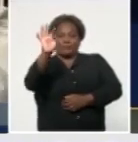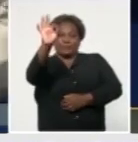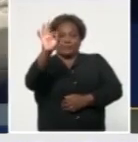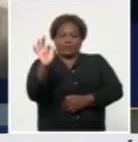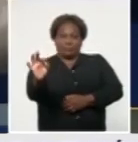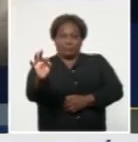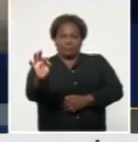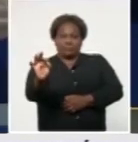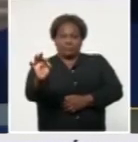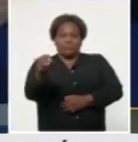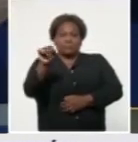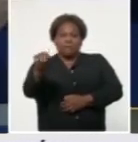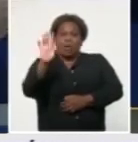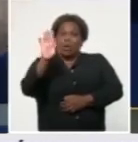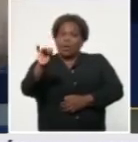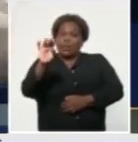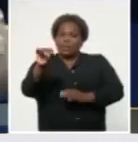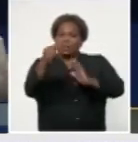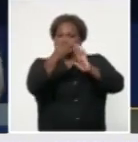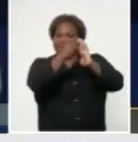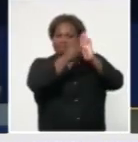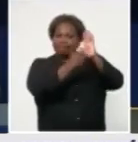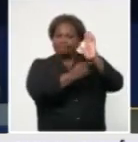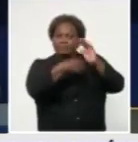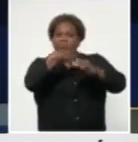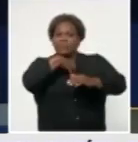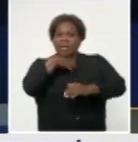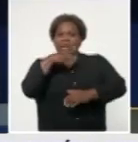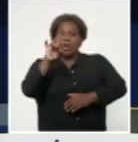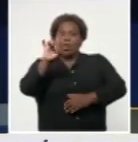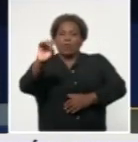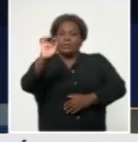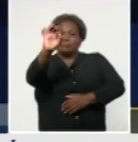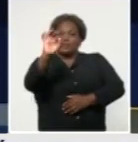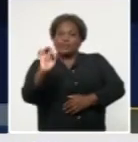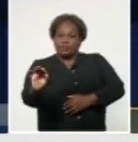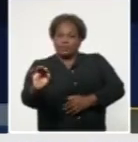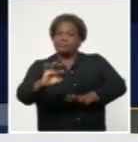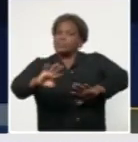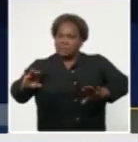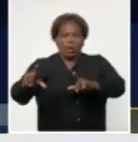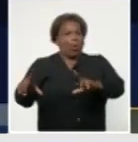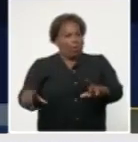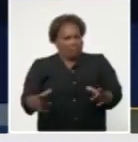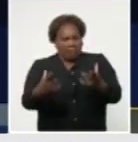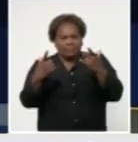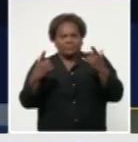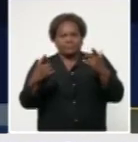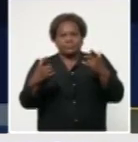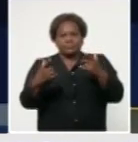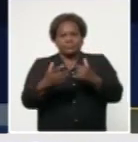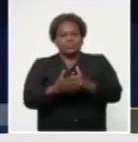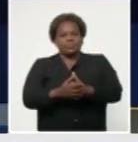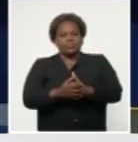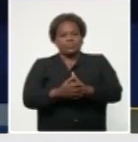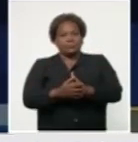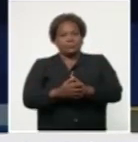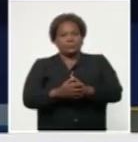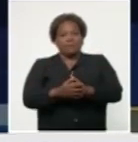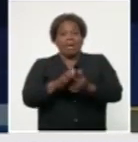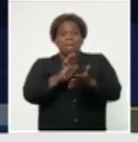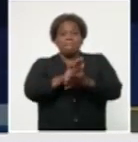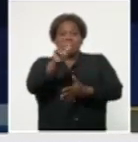in terms of the local transmission events, we also meet this indicator nationally, and